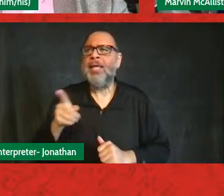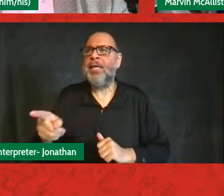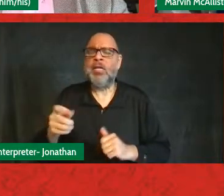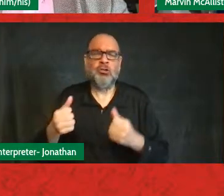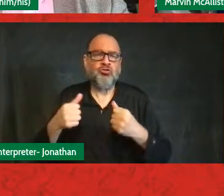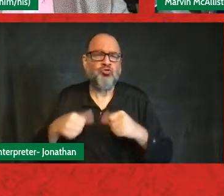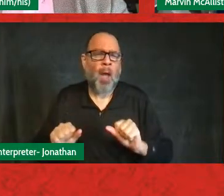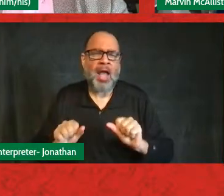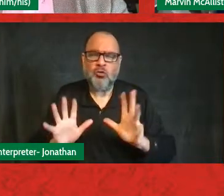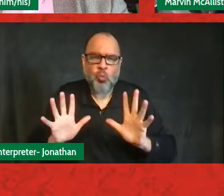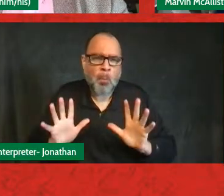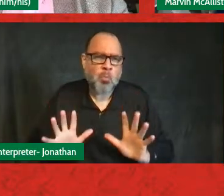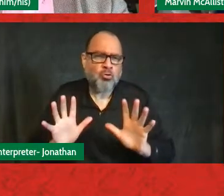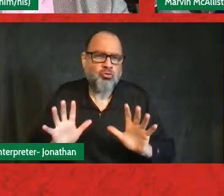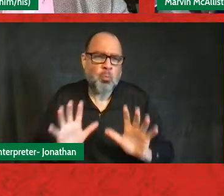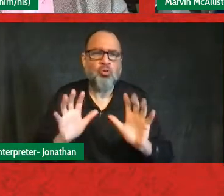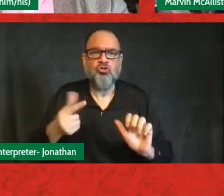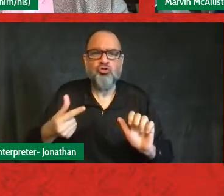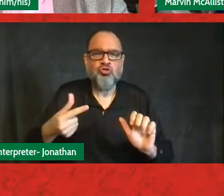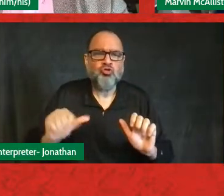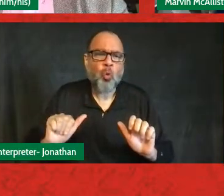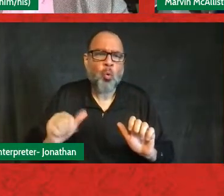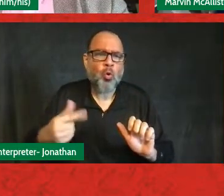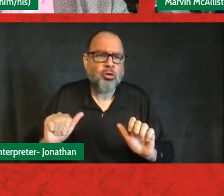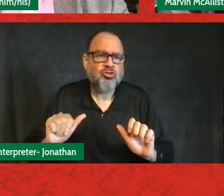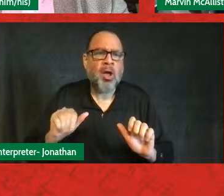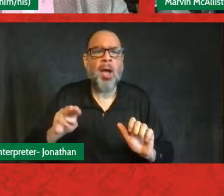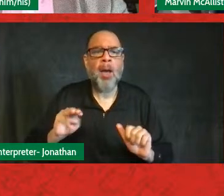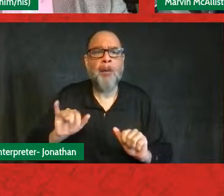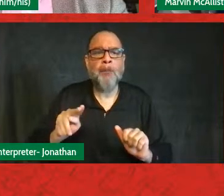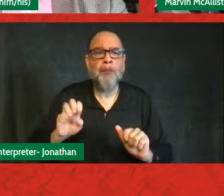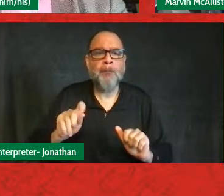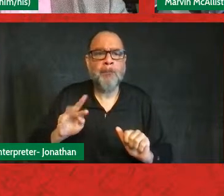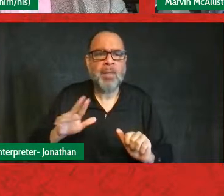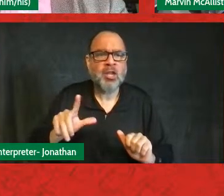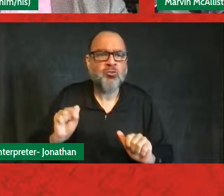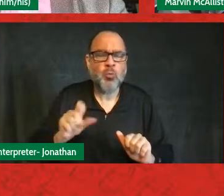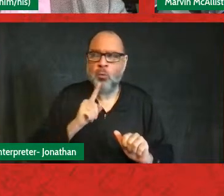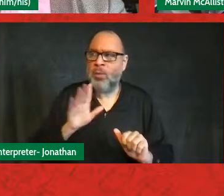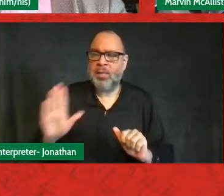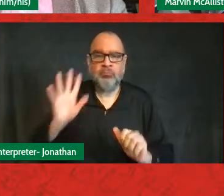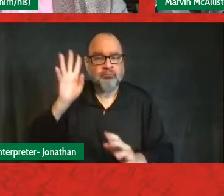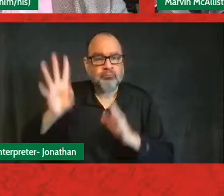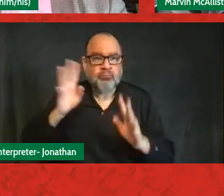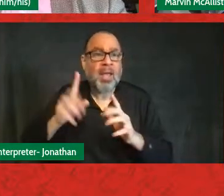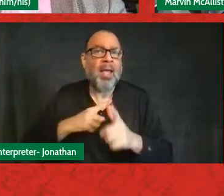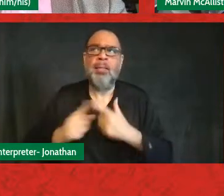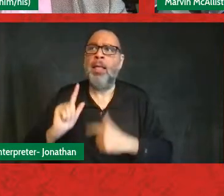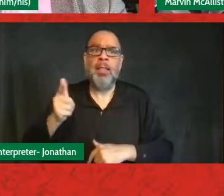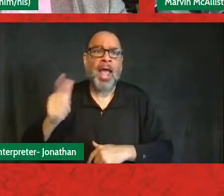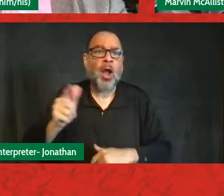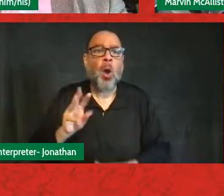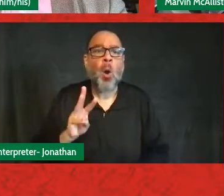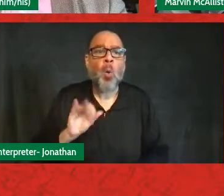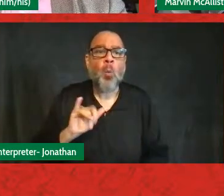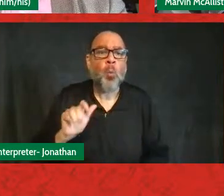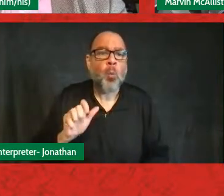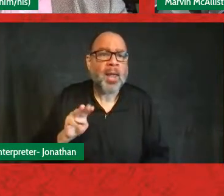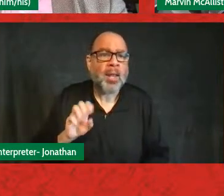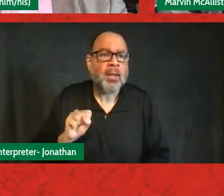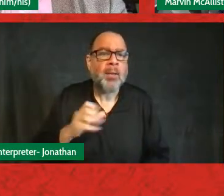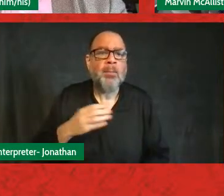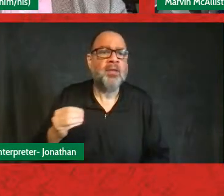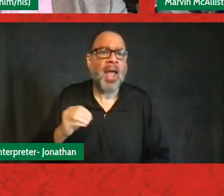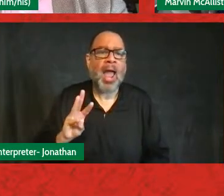there was no stopping that man. It's just like pure ingenuity. You see it, you know, decades later with the Williams and Walker Company, the things that they were trying